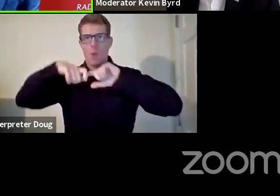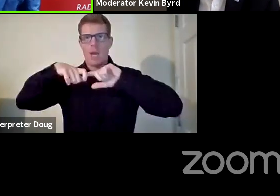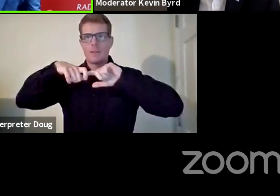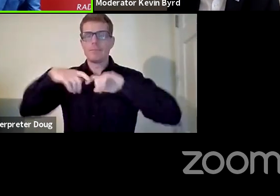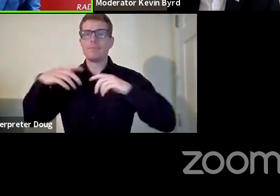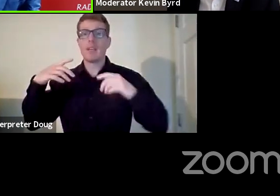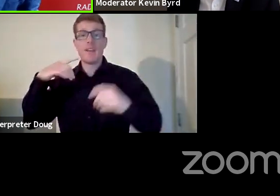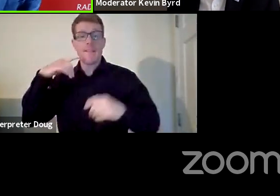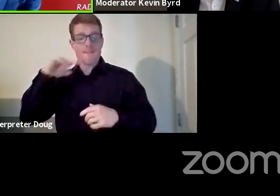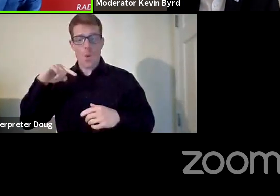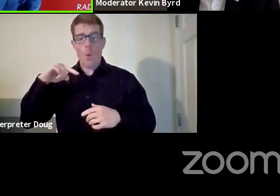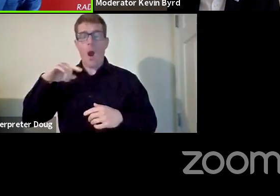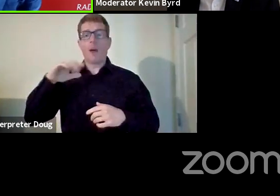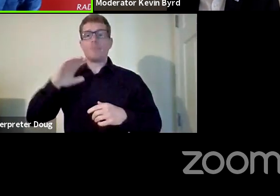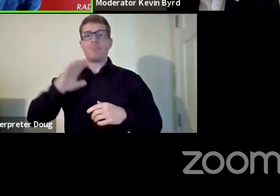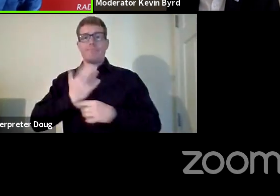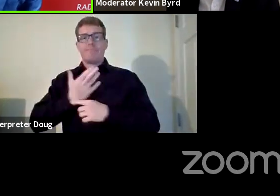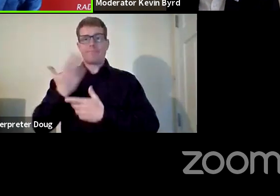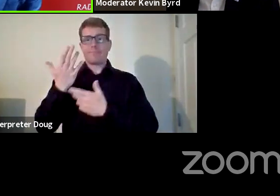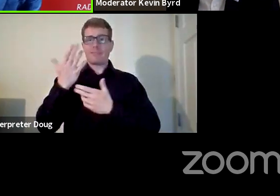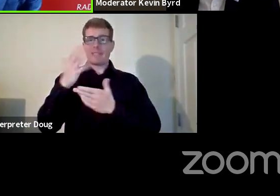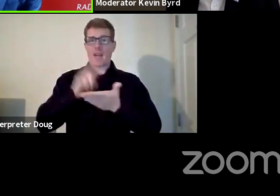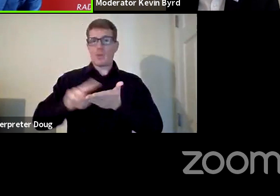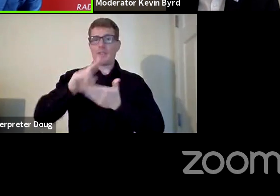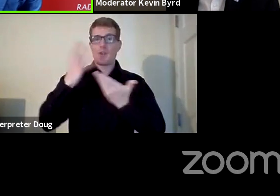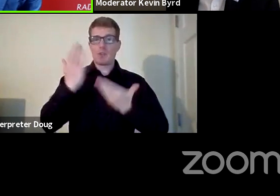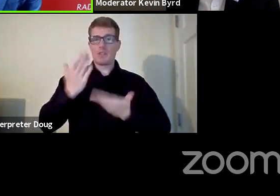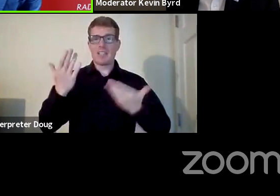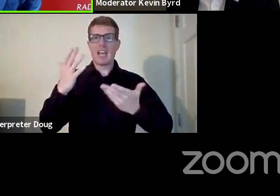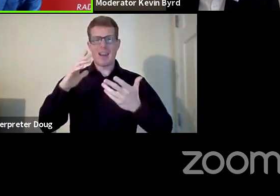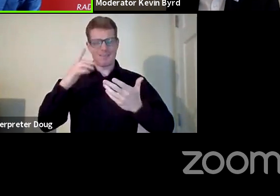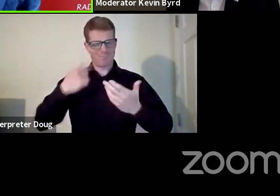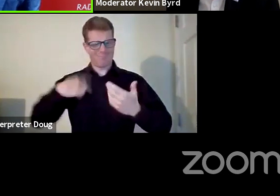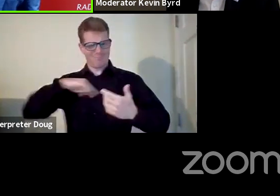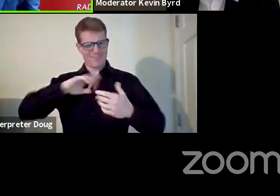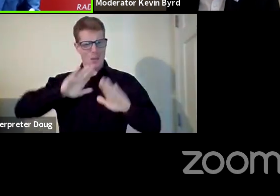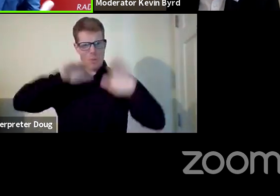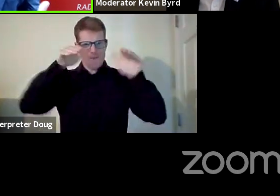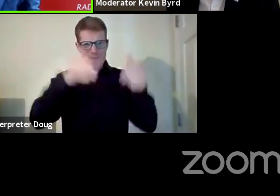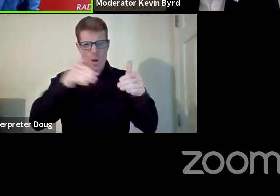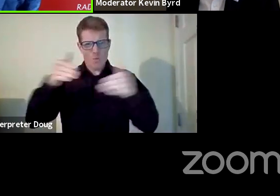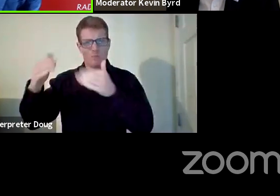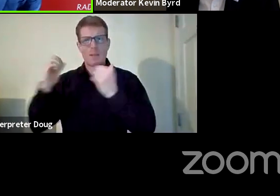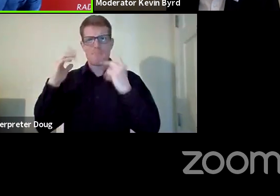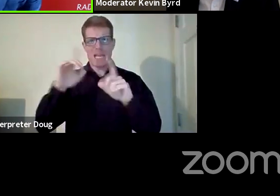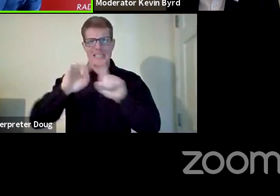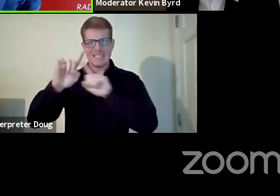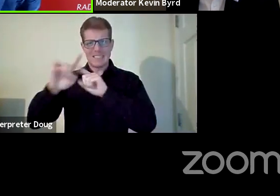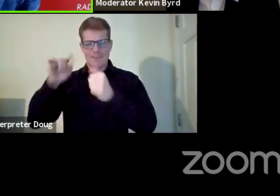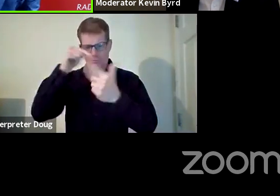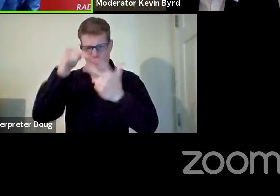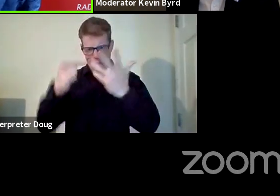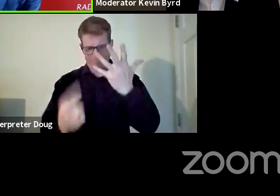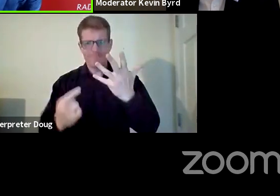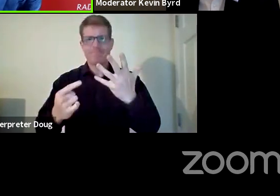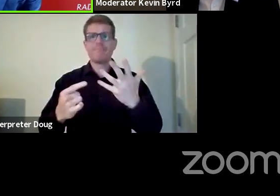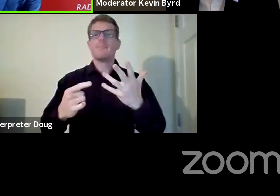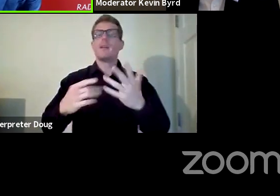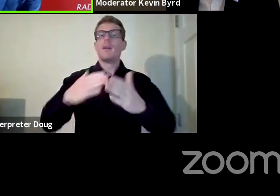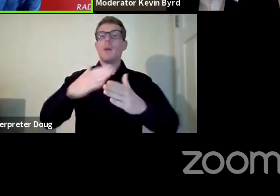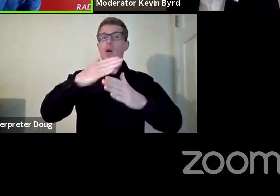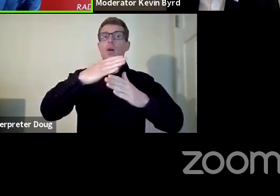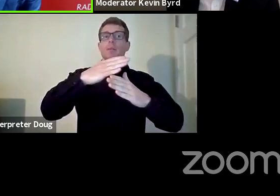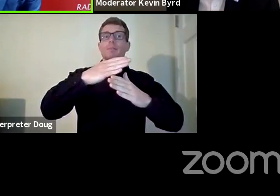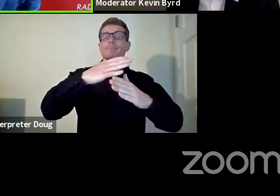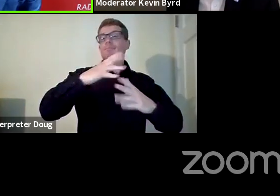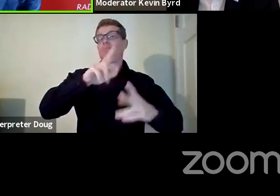to social distancing. So it's a number of things that we're focused on as we're thinking about our preparation. Of course, as the time draws pretty